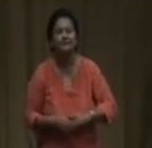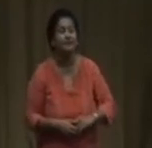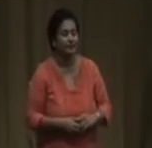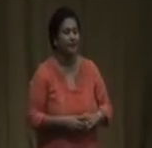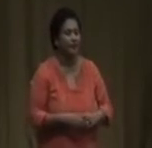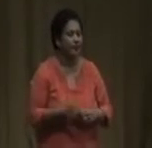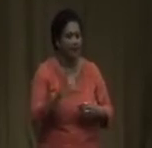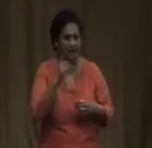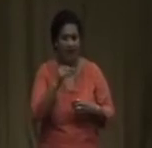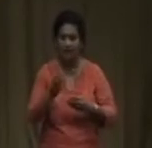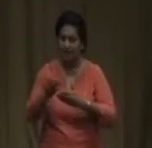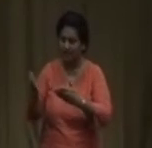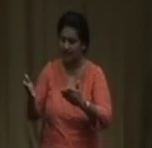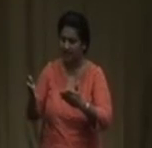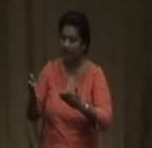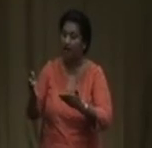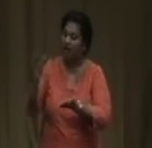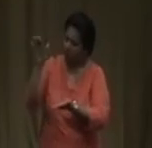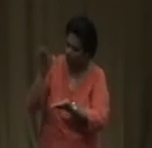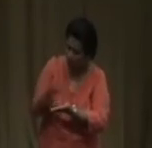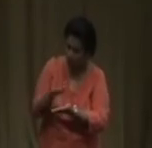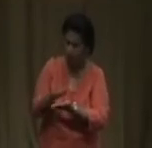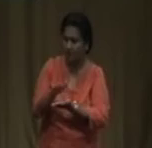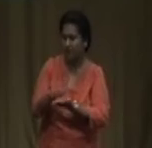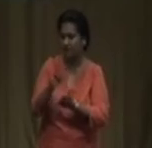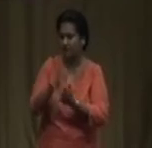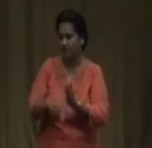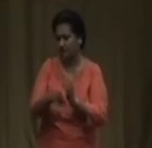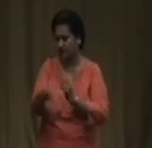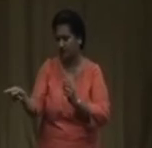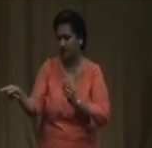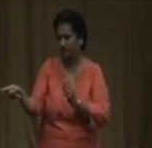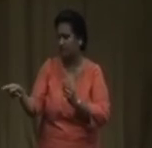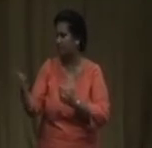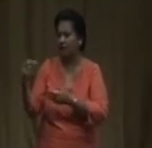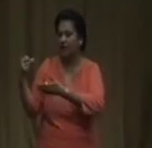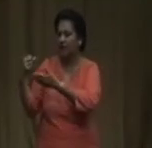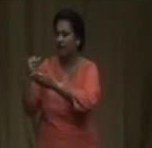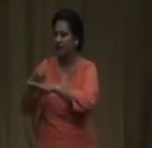opportunities at greatly reduced prices to learners without government subsidy.